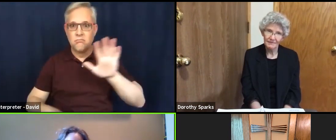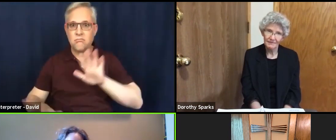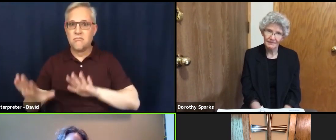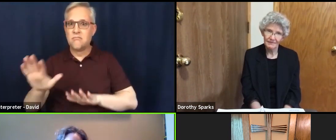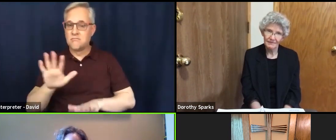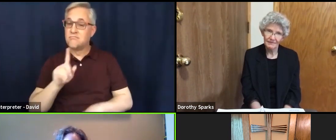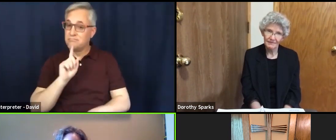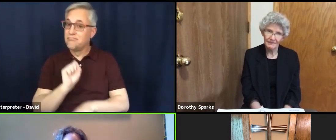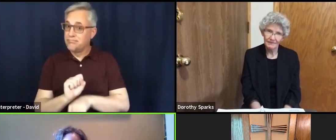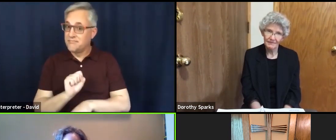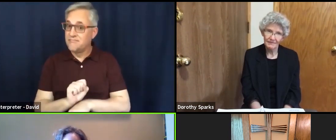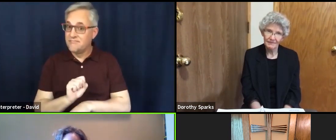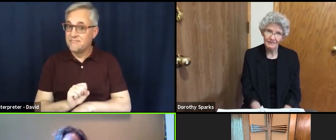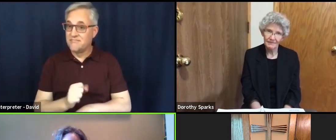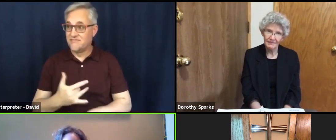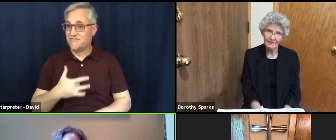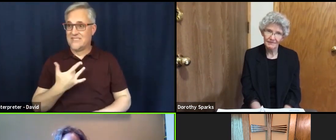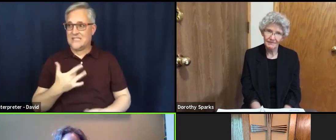unknown.